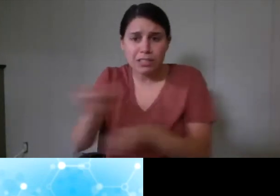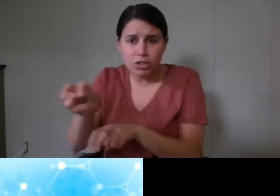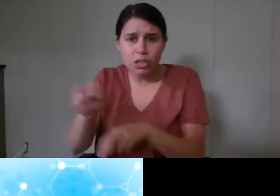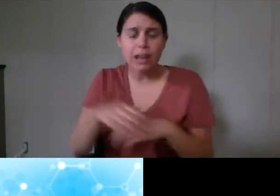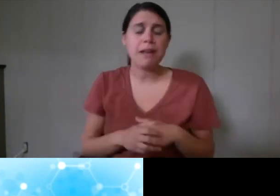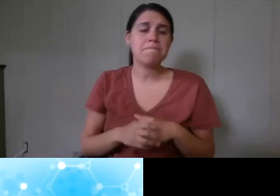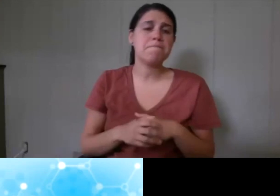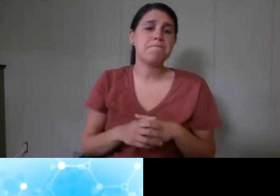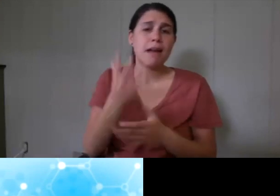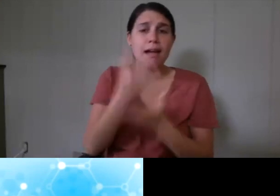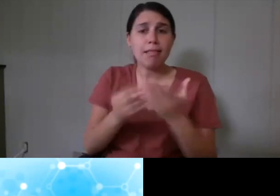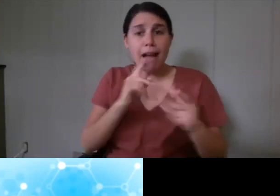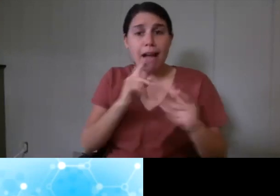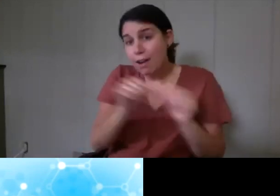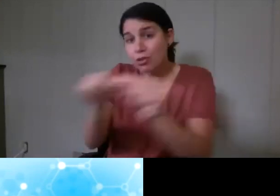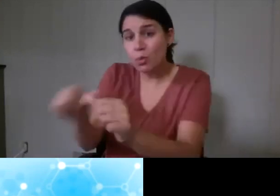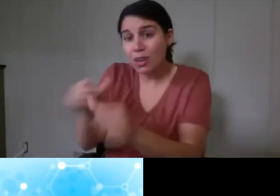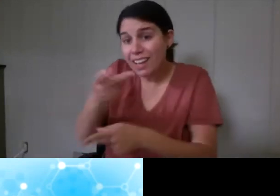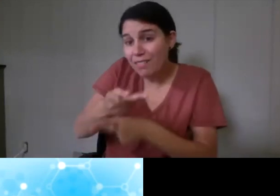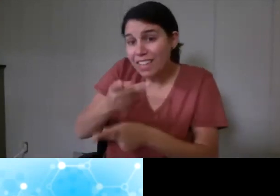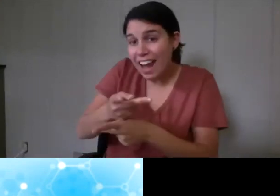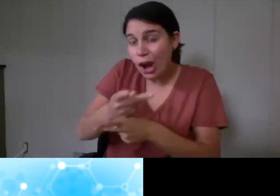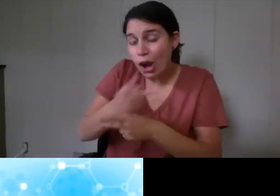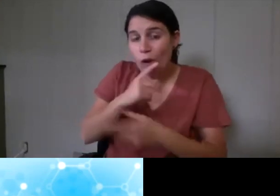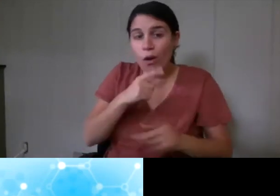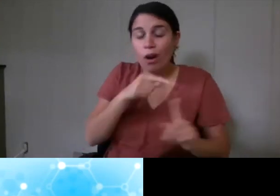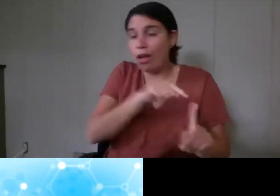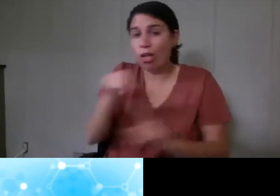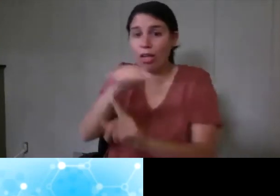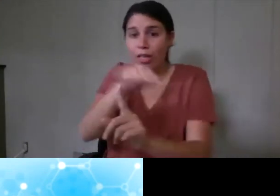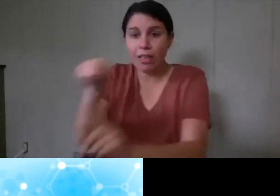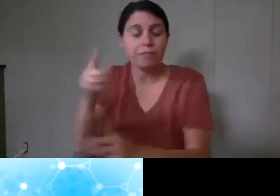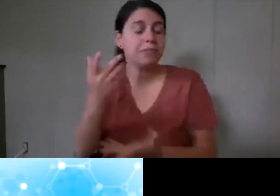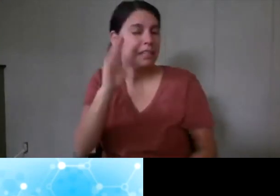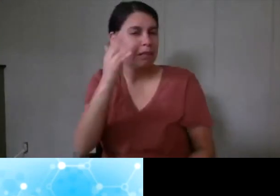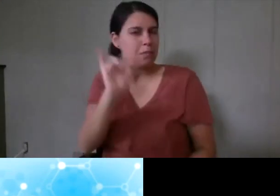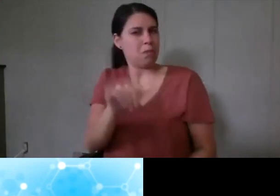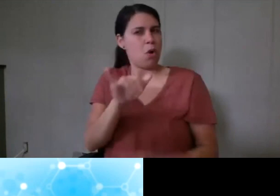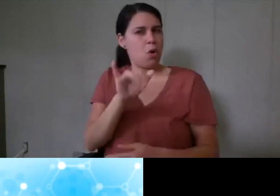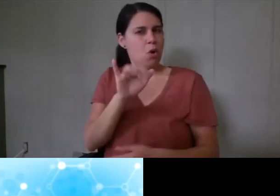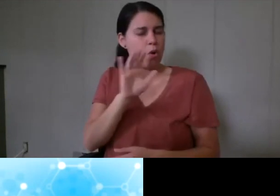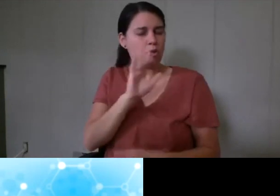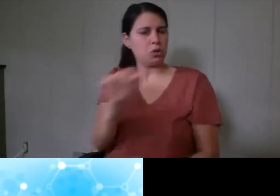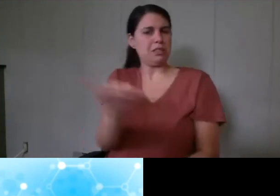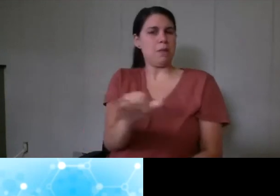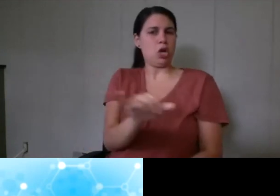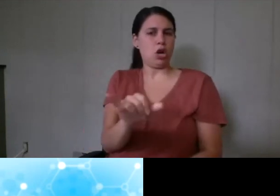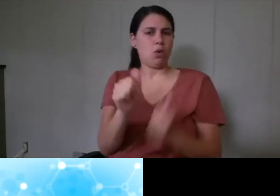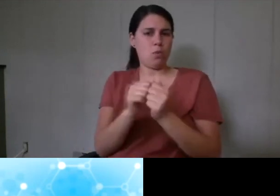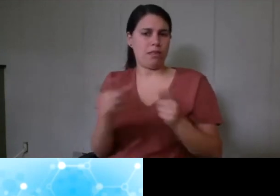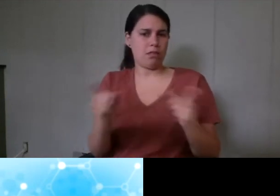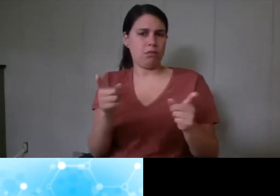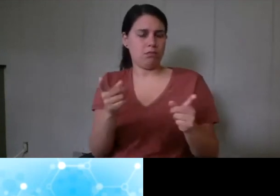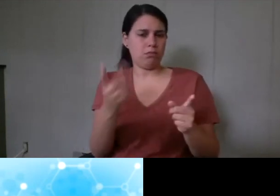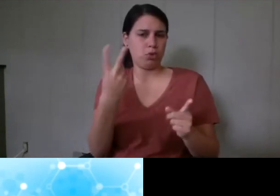of continuity of care, it really seems like that is the common ground between those, that